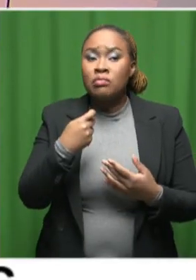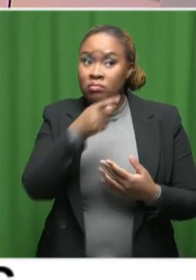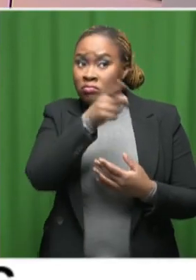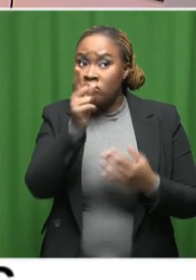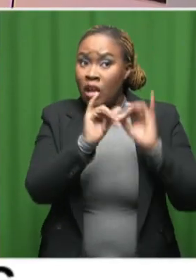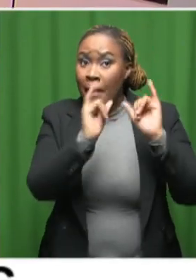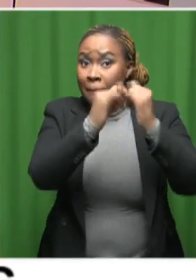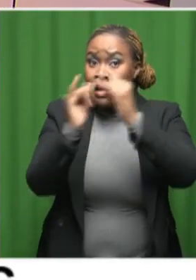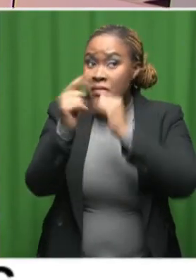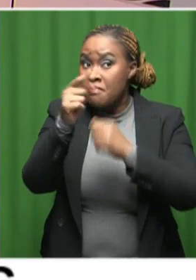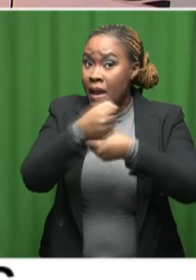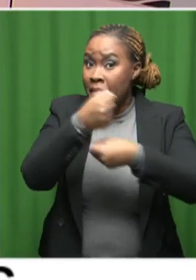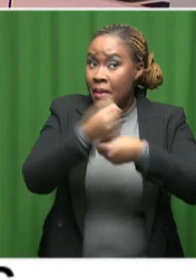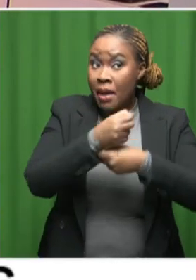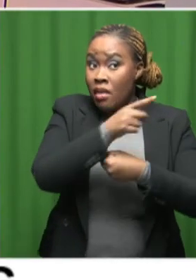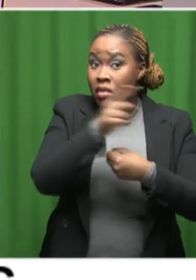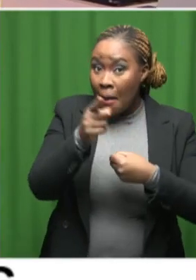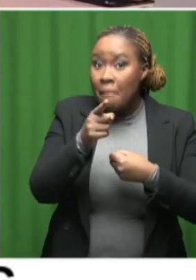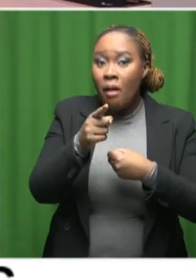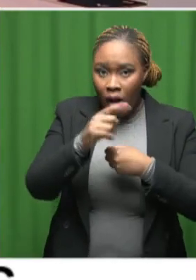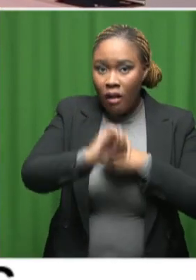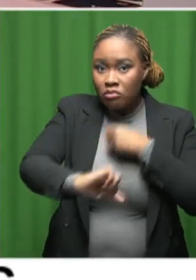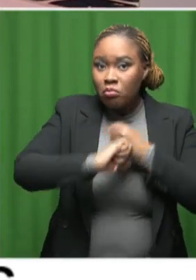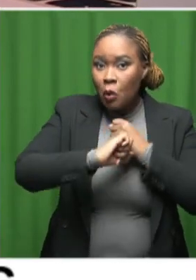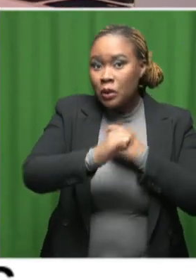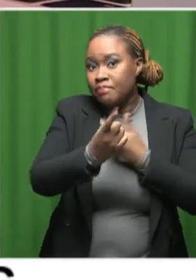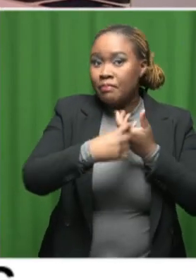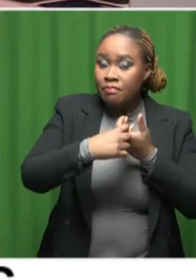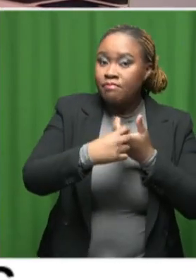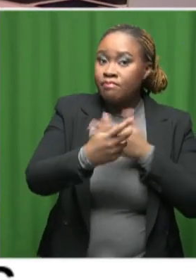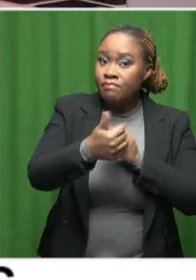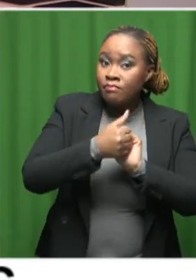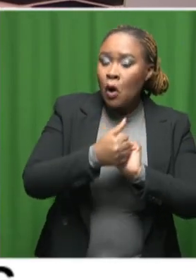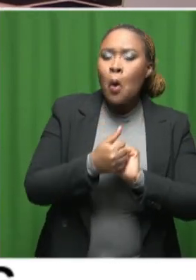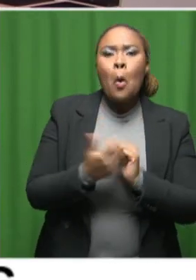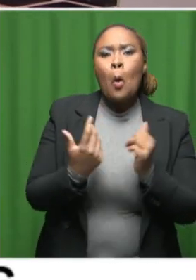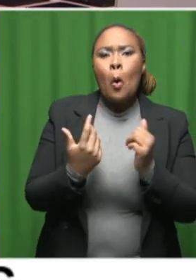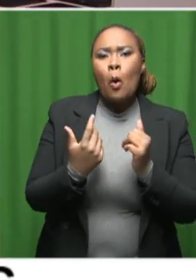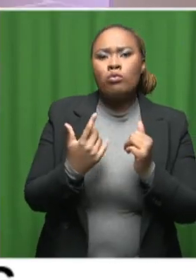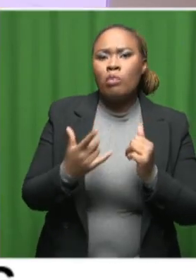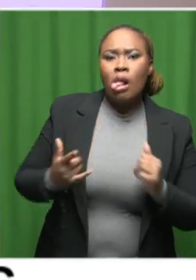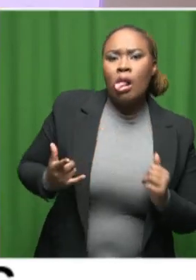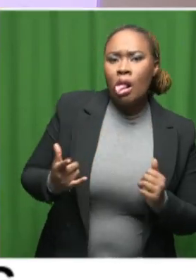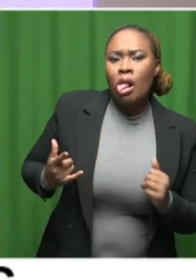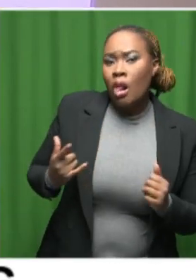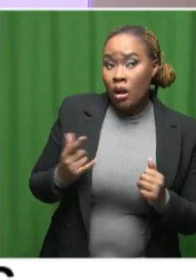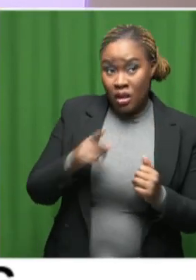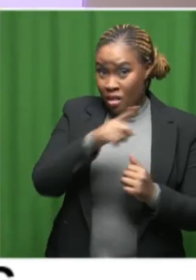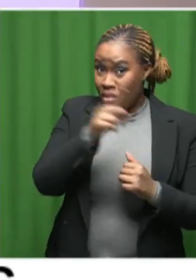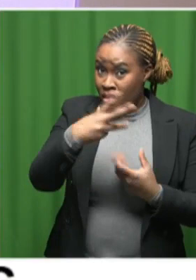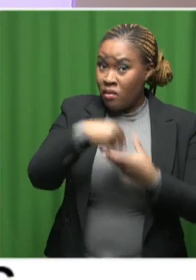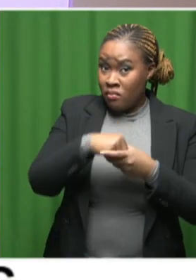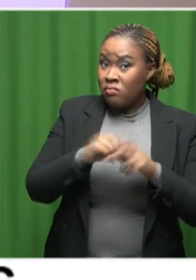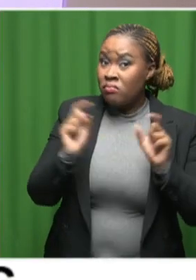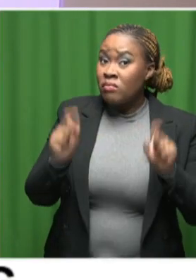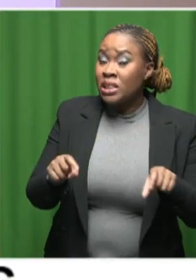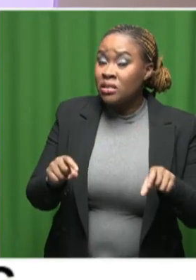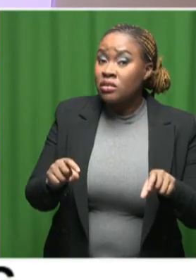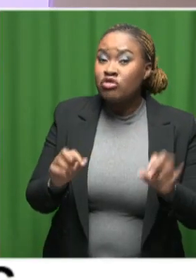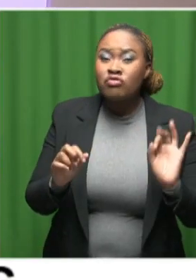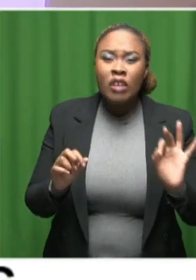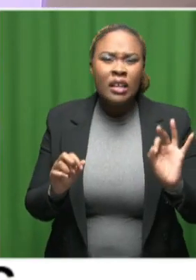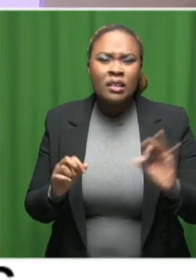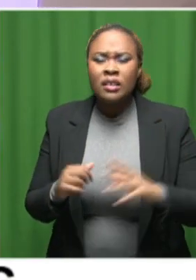responding to this, but there's the other side where the pharmaceutical companies need to play their part as well. No, absolutely.